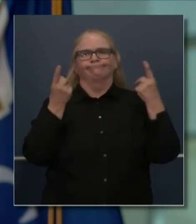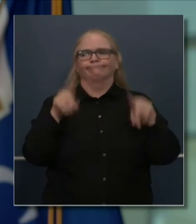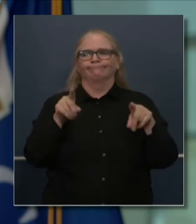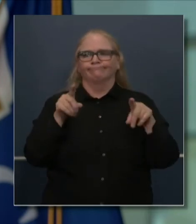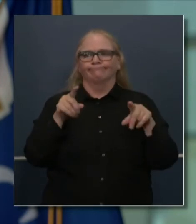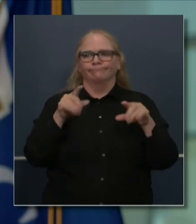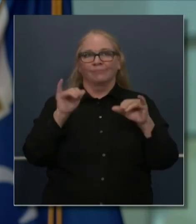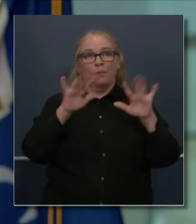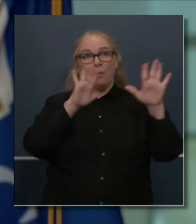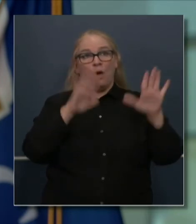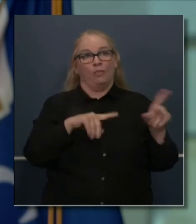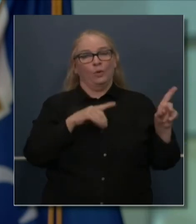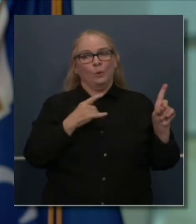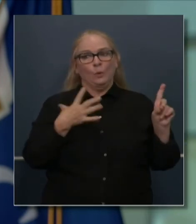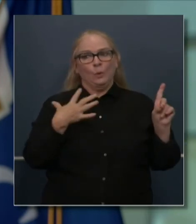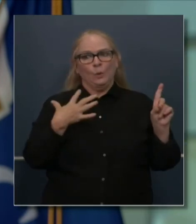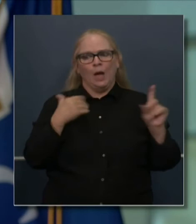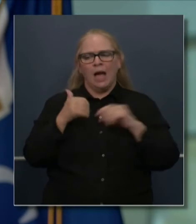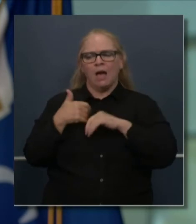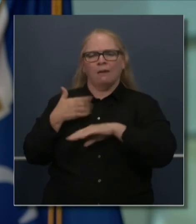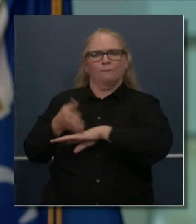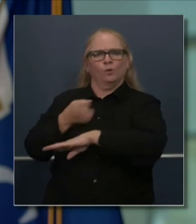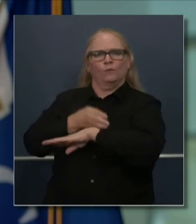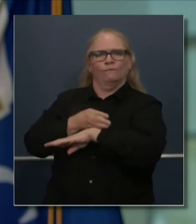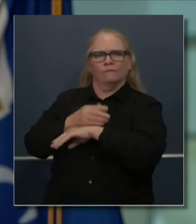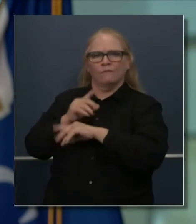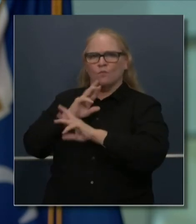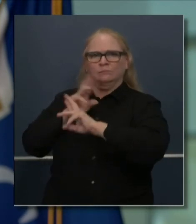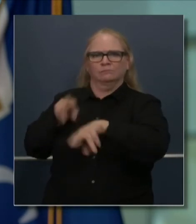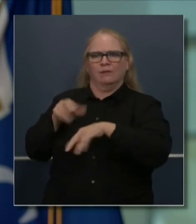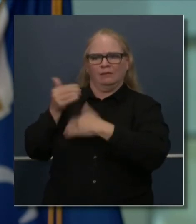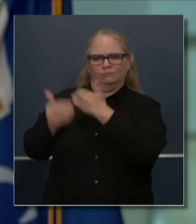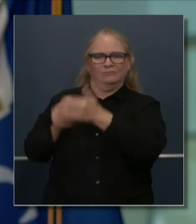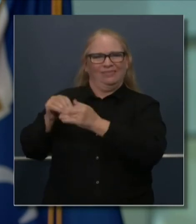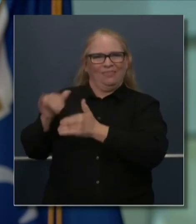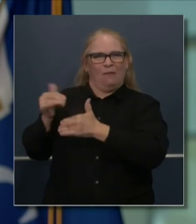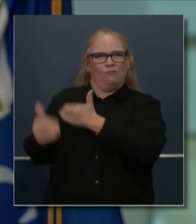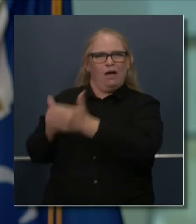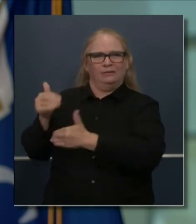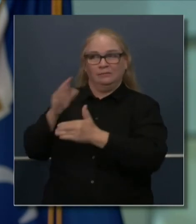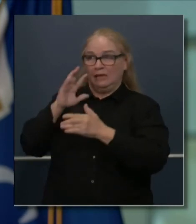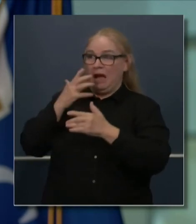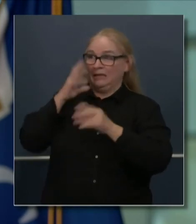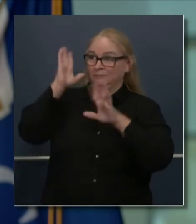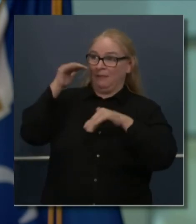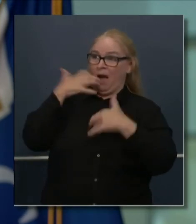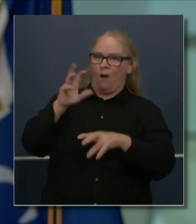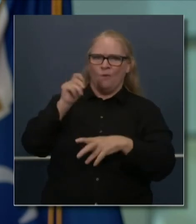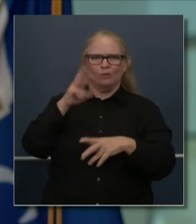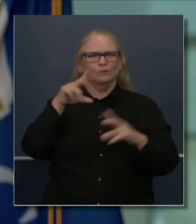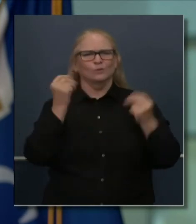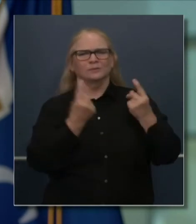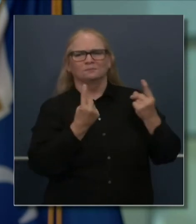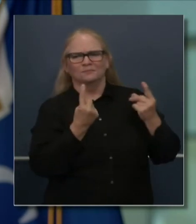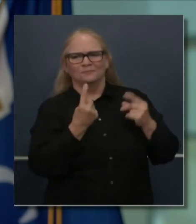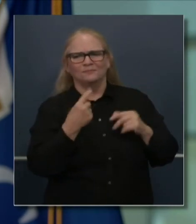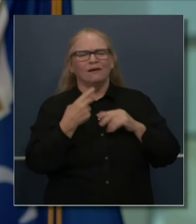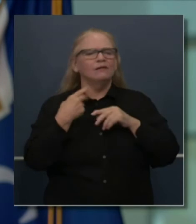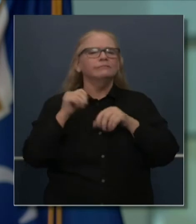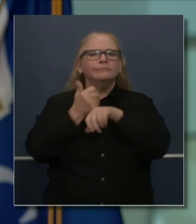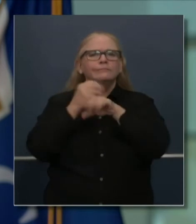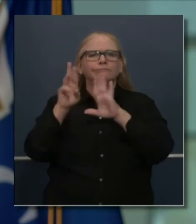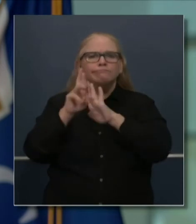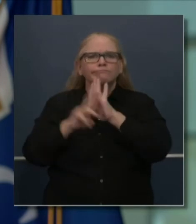need to improve that process, those protocols. A framework of what's necessary, protocols and procedures, the